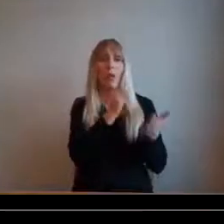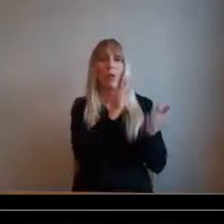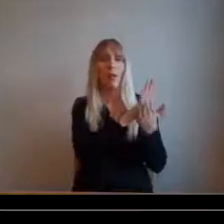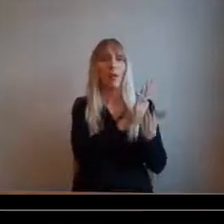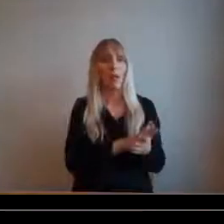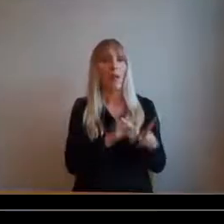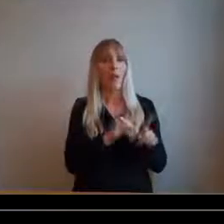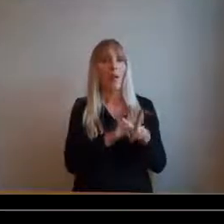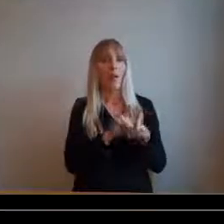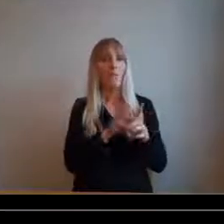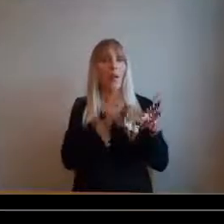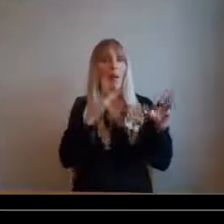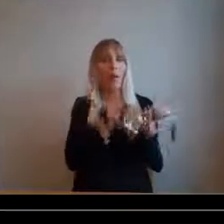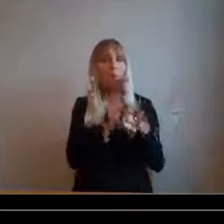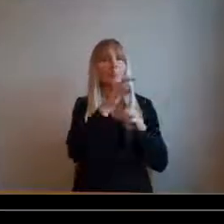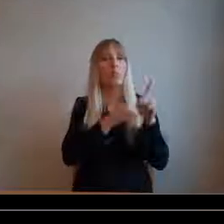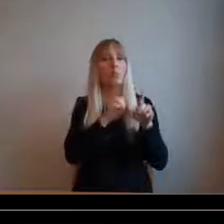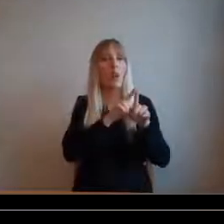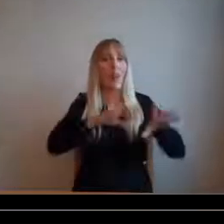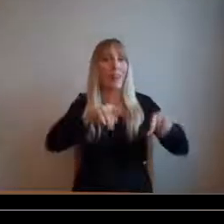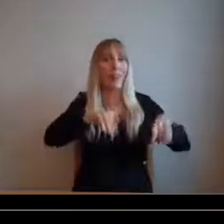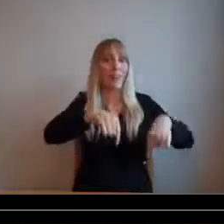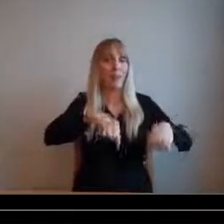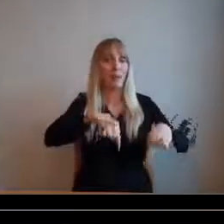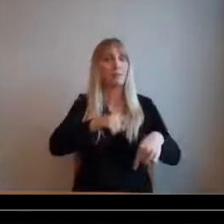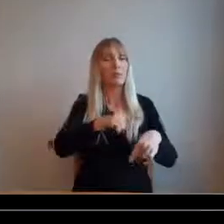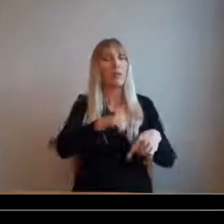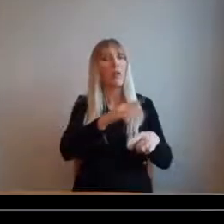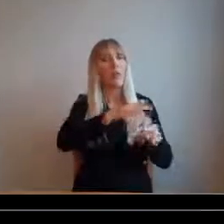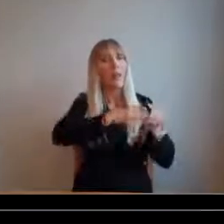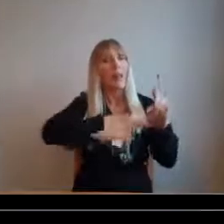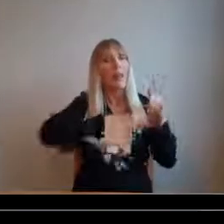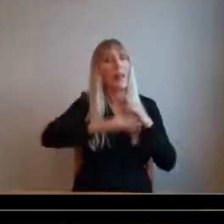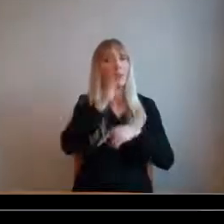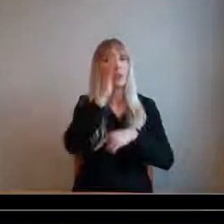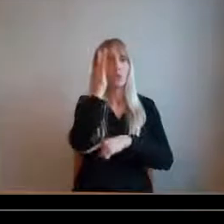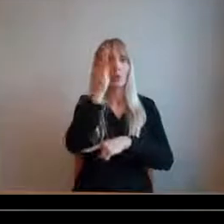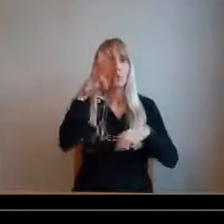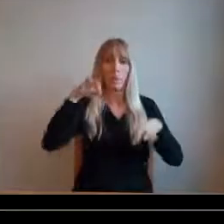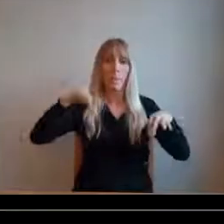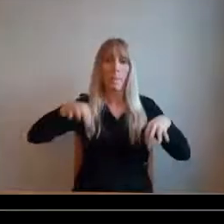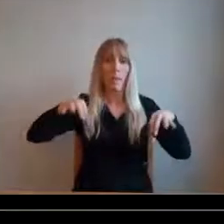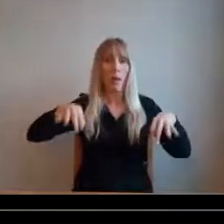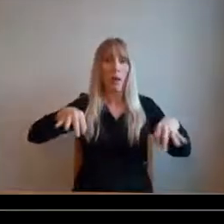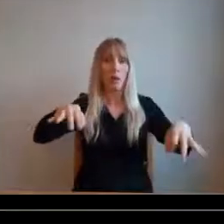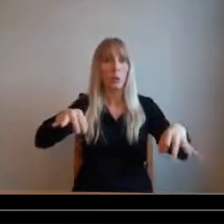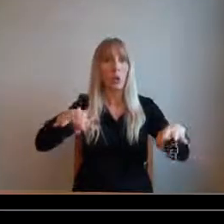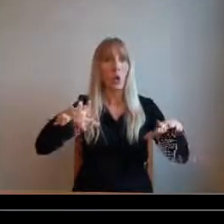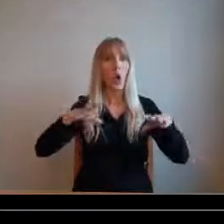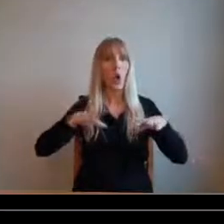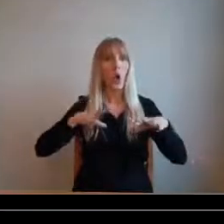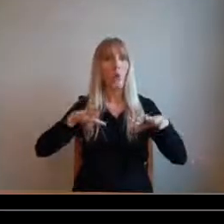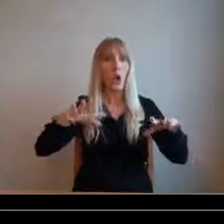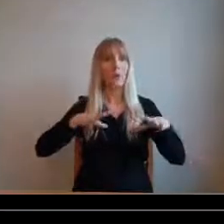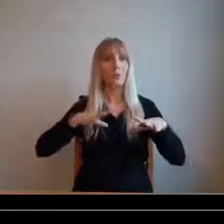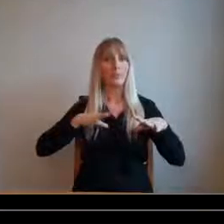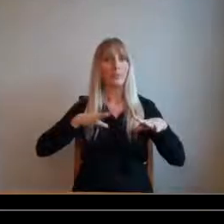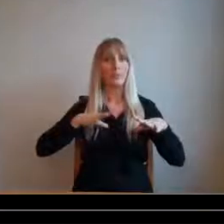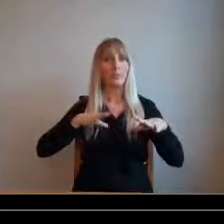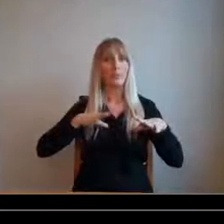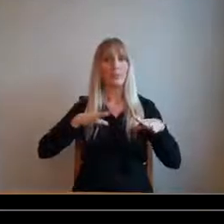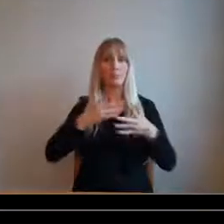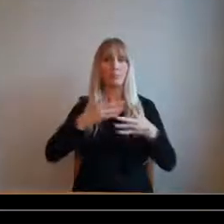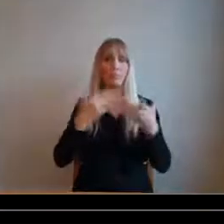this. We're being asked, will the landscaping trees that we plant already be several years old